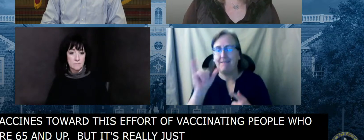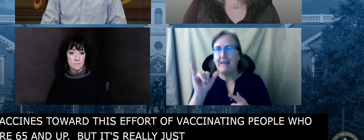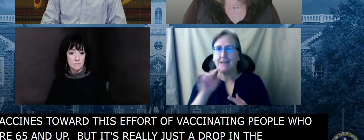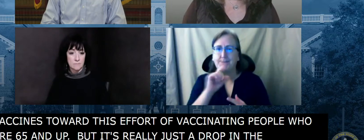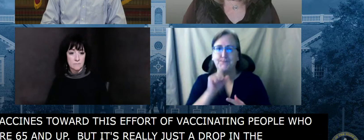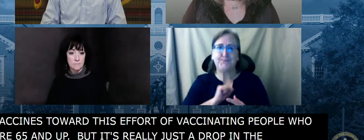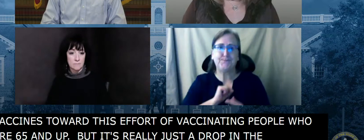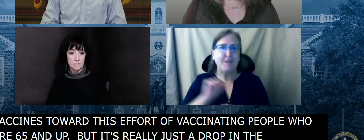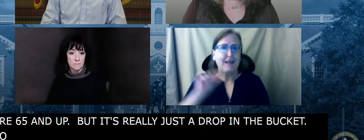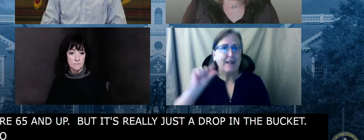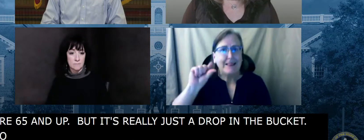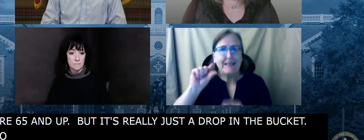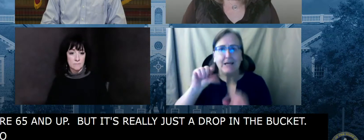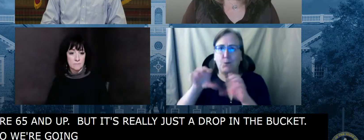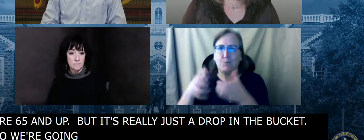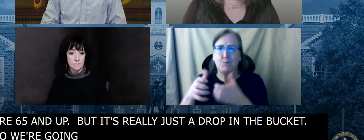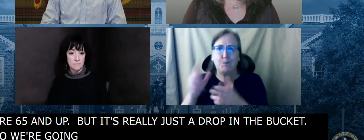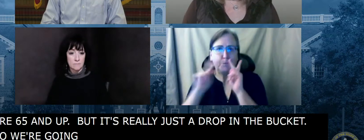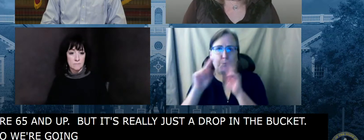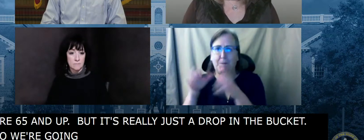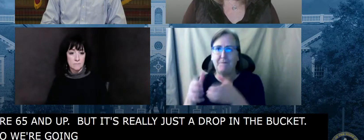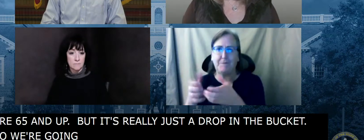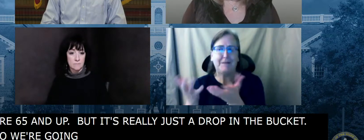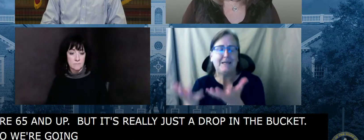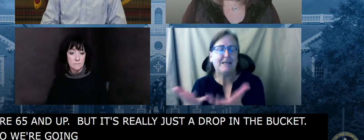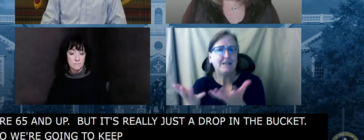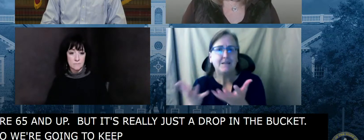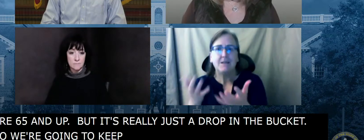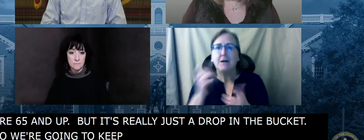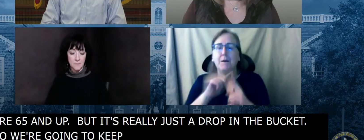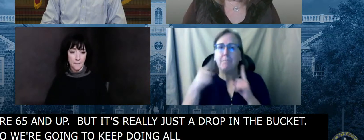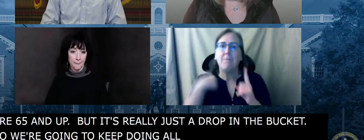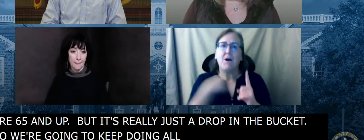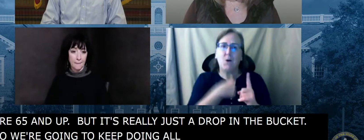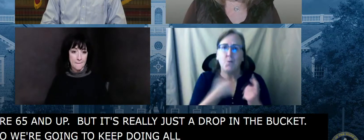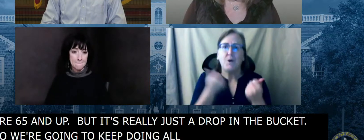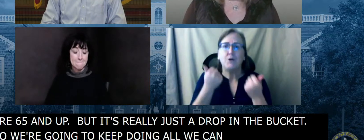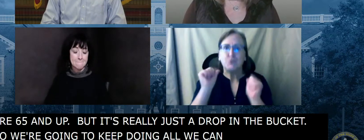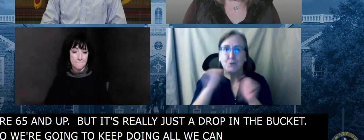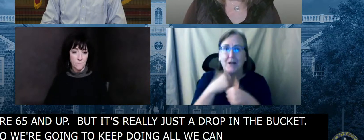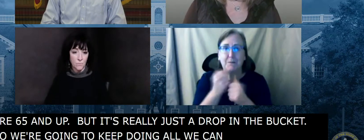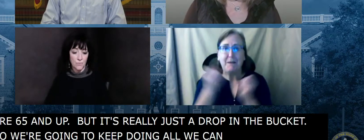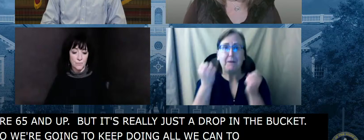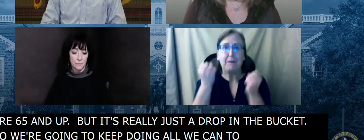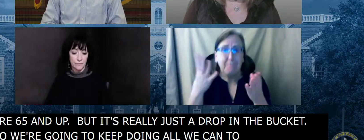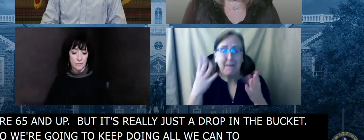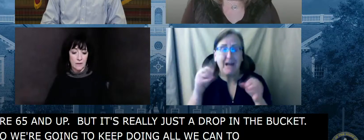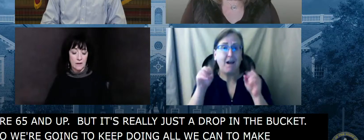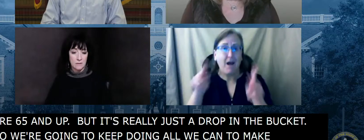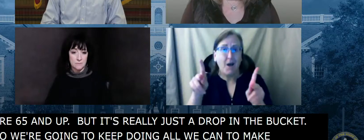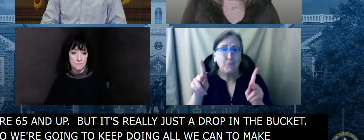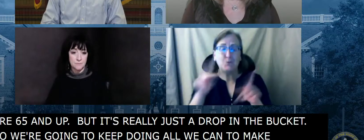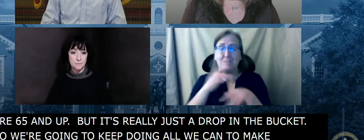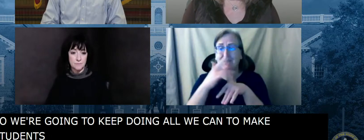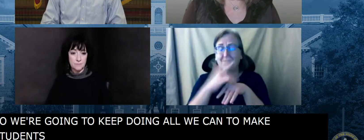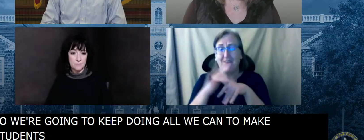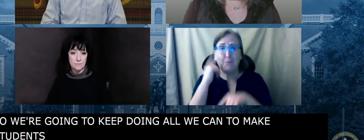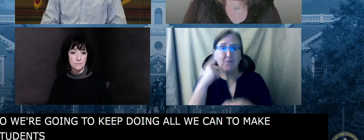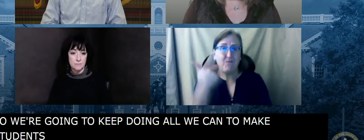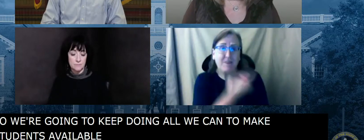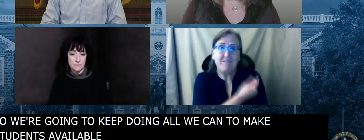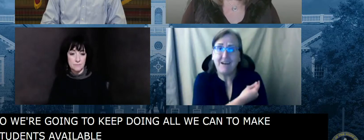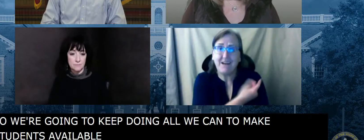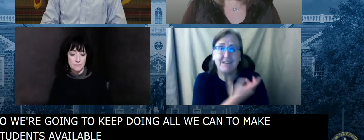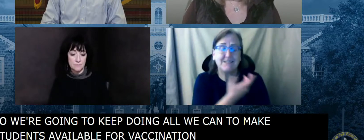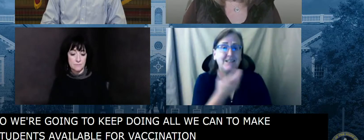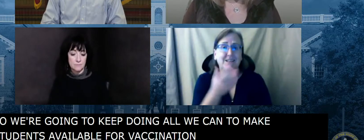we're going to keep doing all we can to make opportunities available for vaccination, just